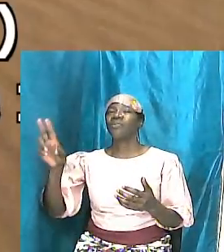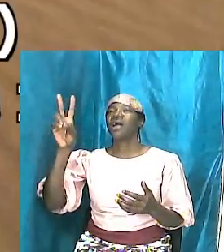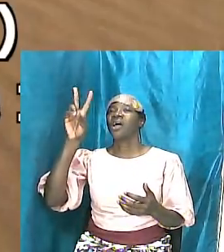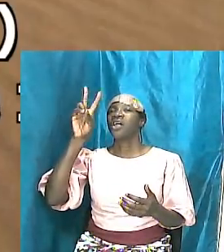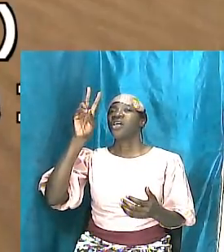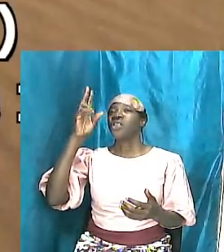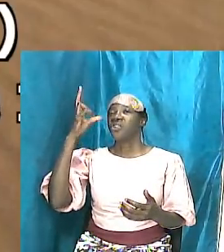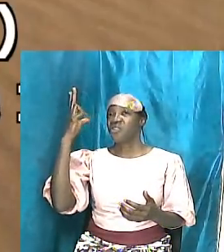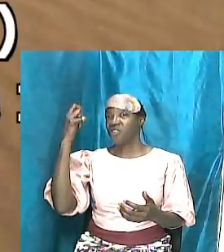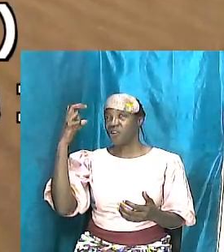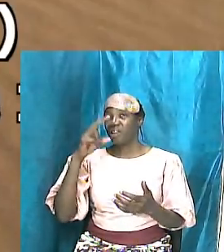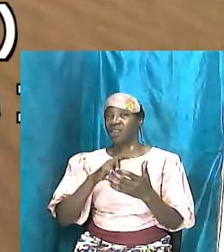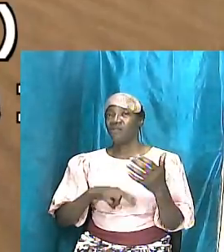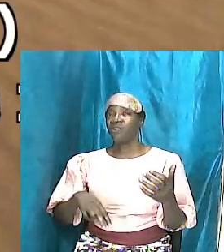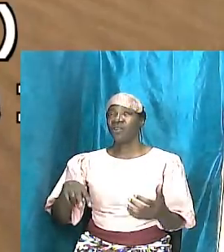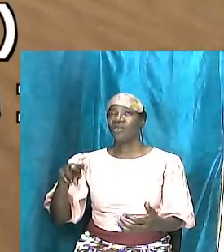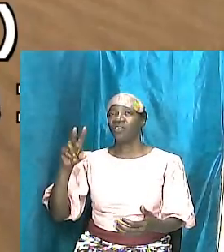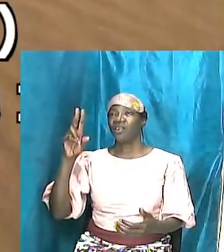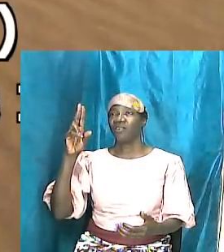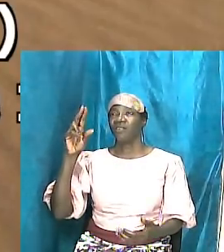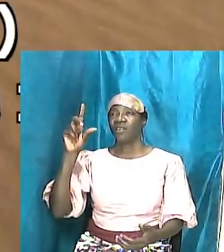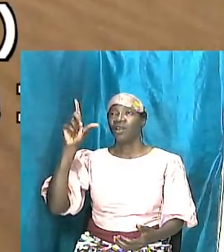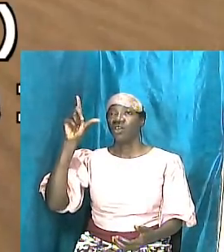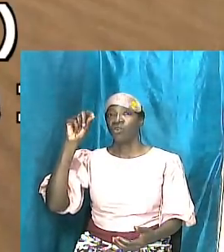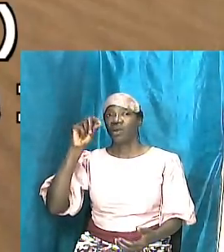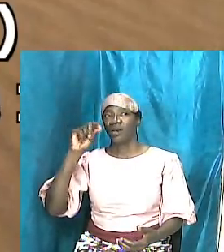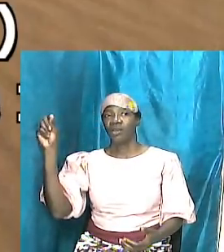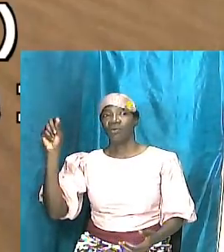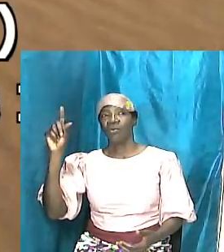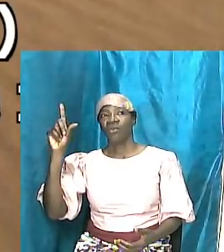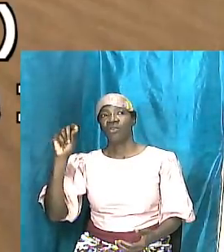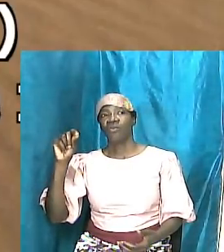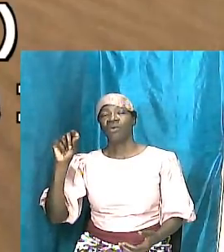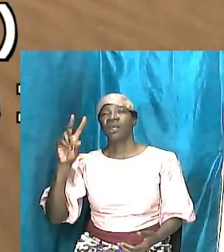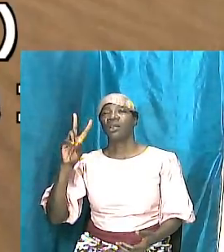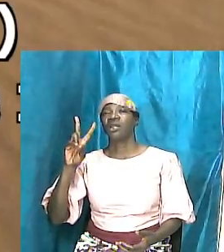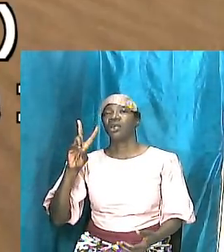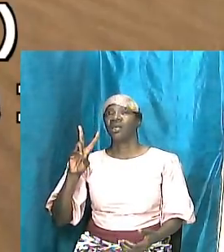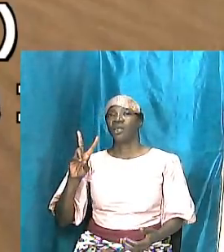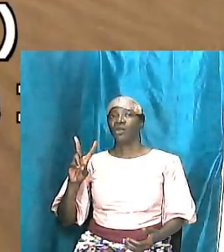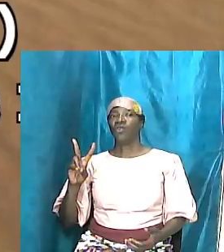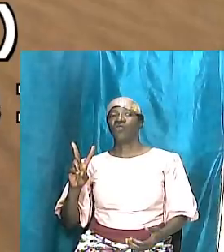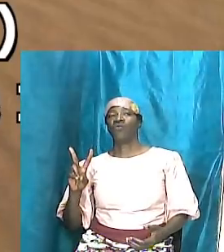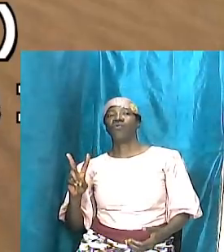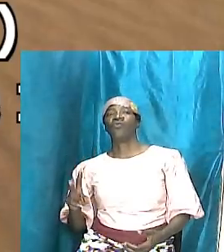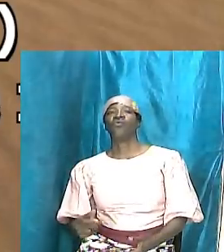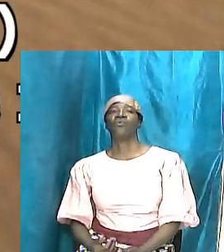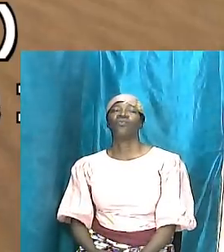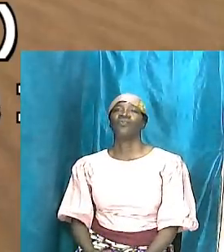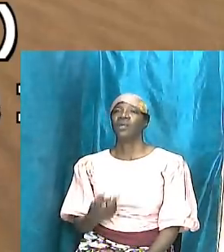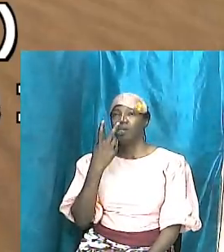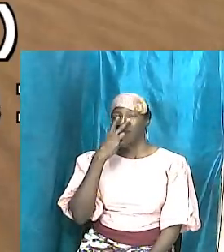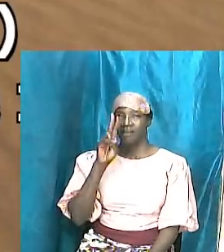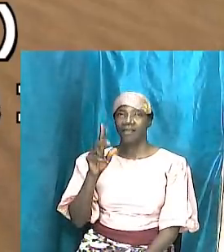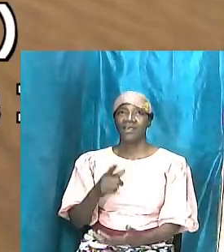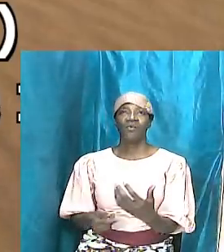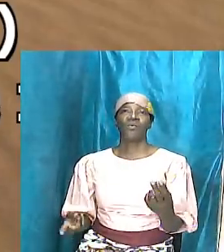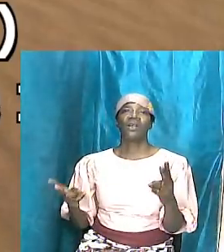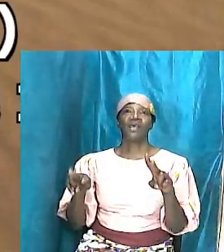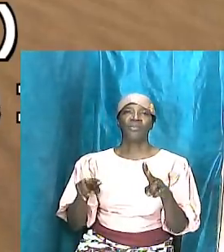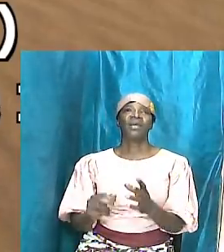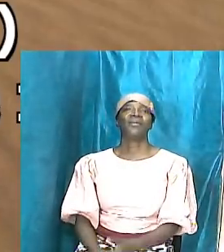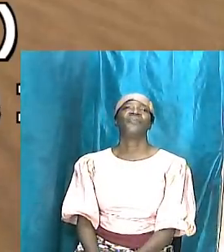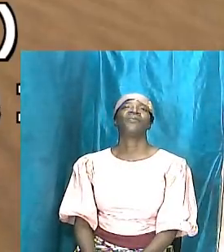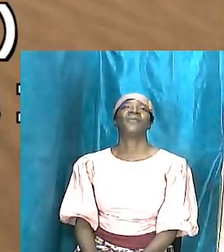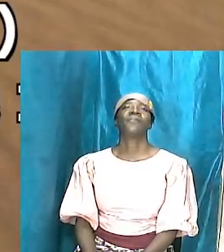22 and see what is happening here. Let us read and see what is happening here. Now, Exodus